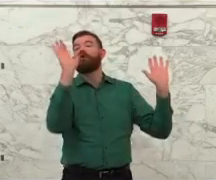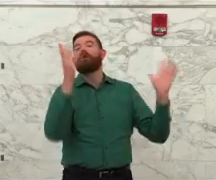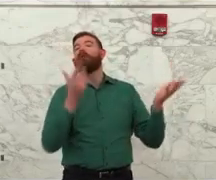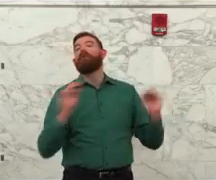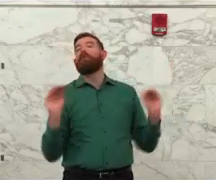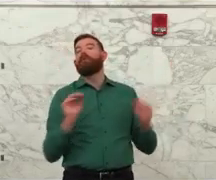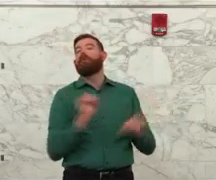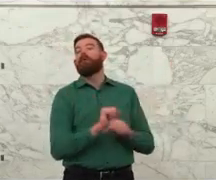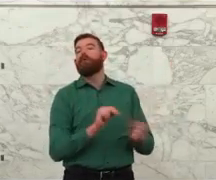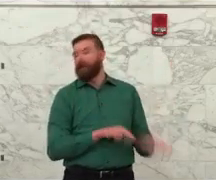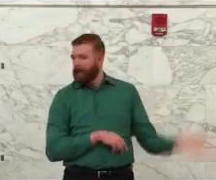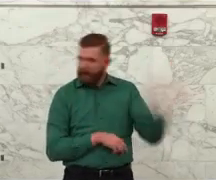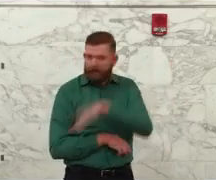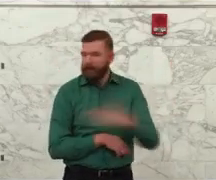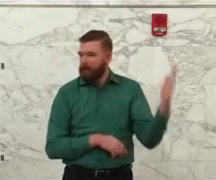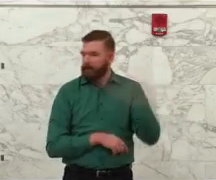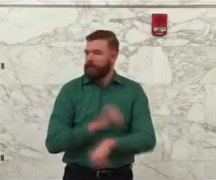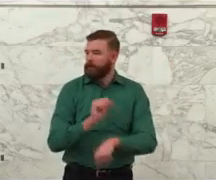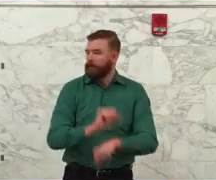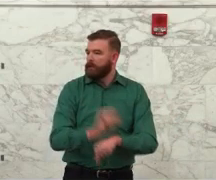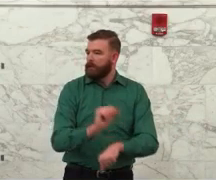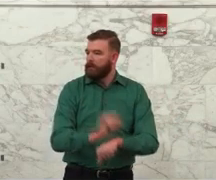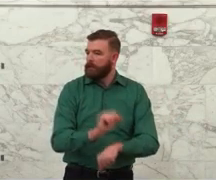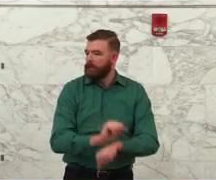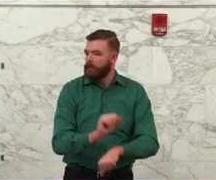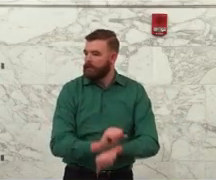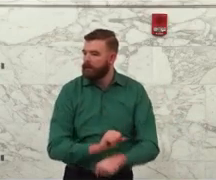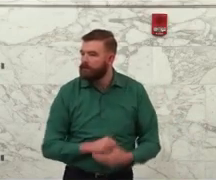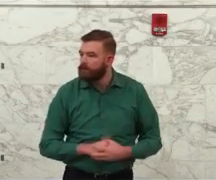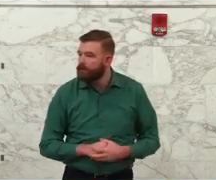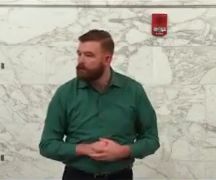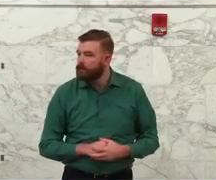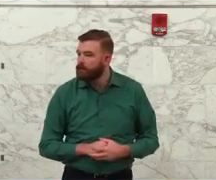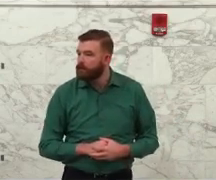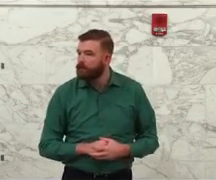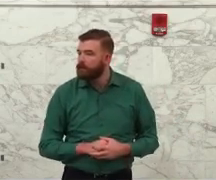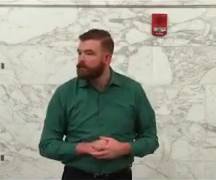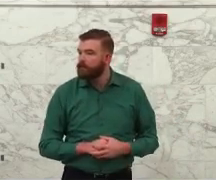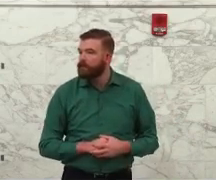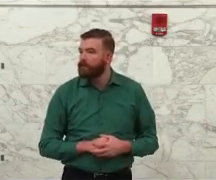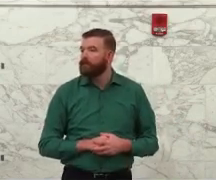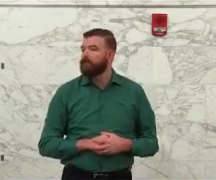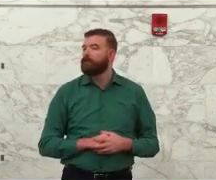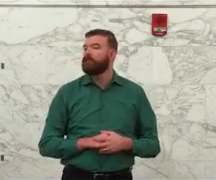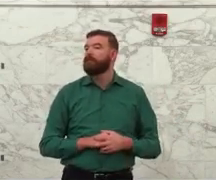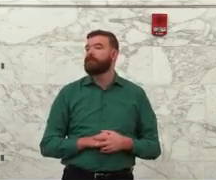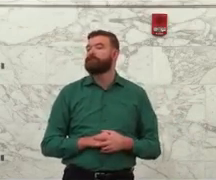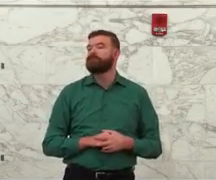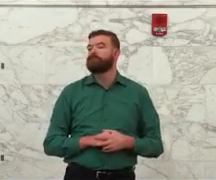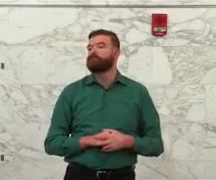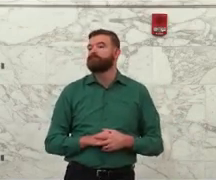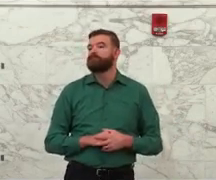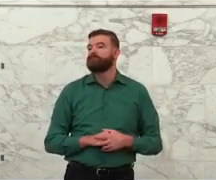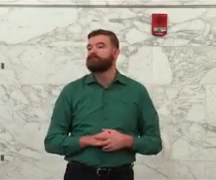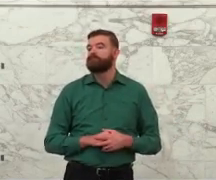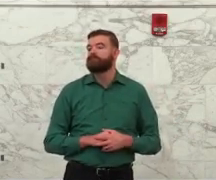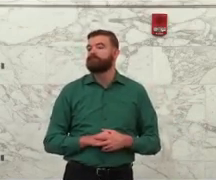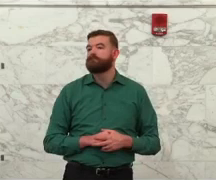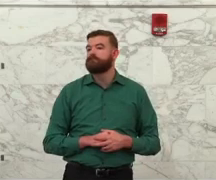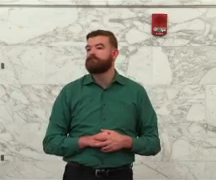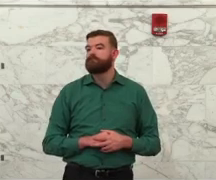then a broader question. I know it's impossible to know for sure, but do you yourself have an estimation on how long these